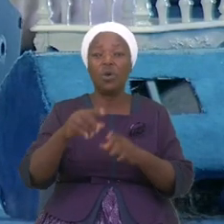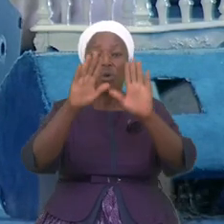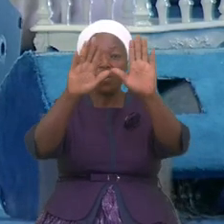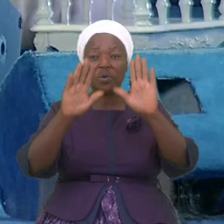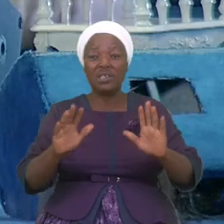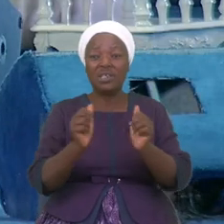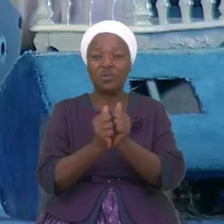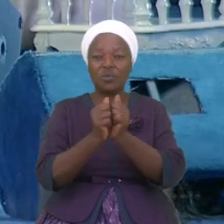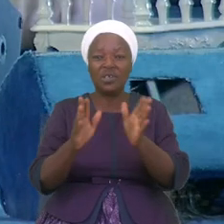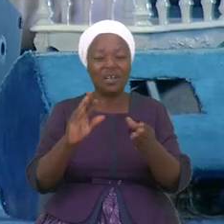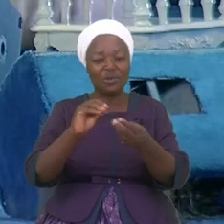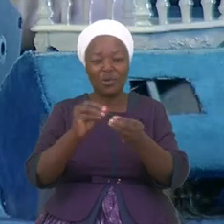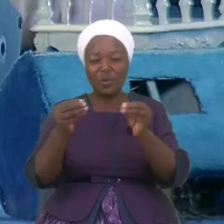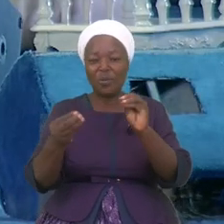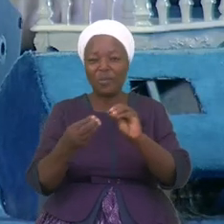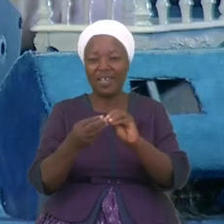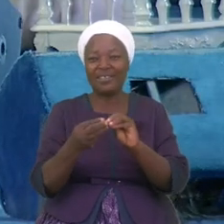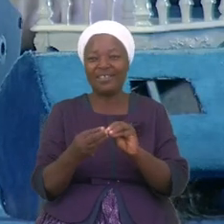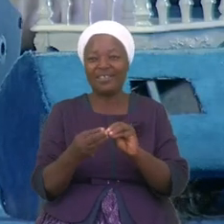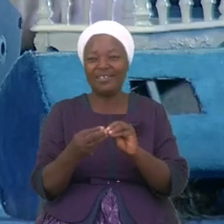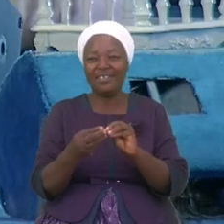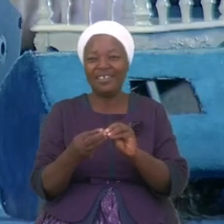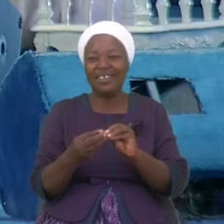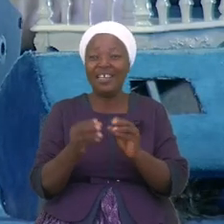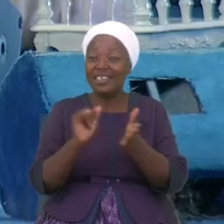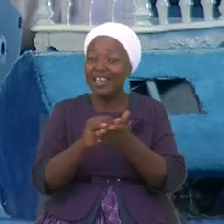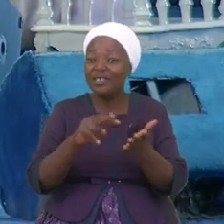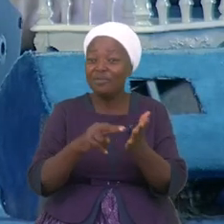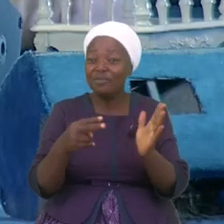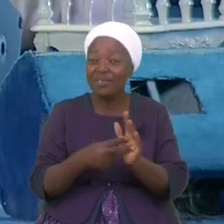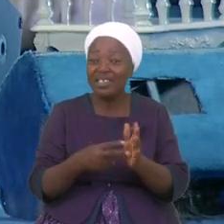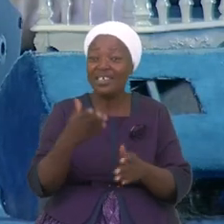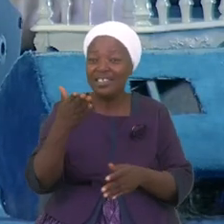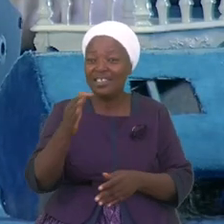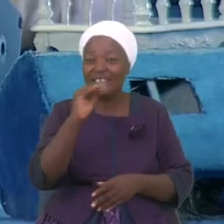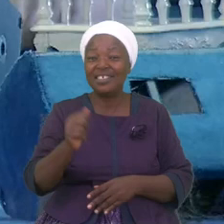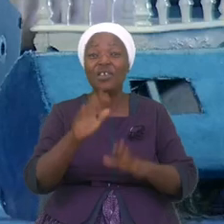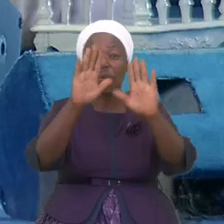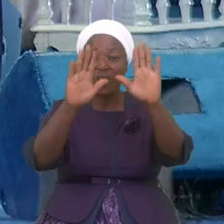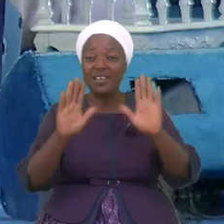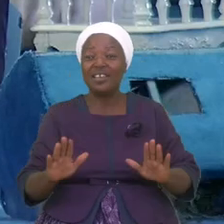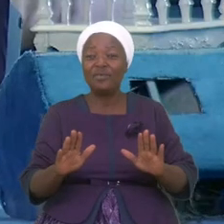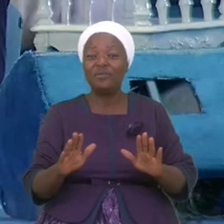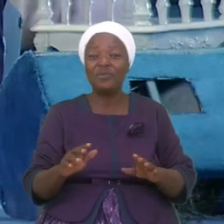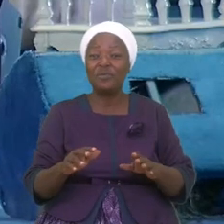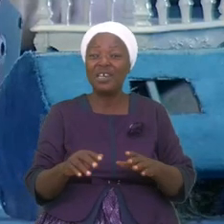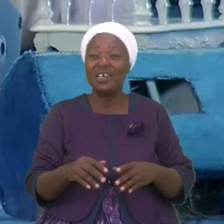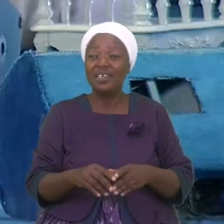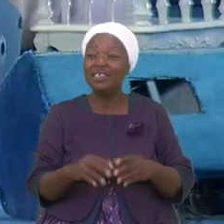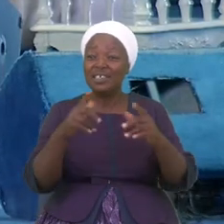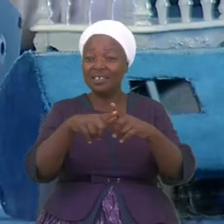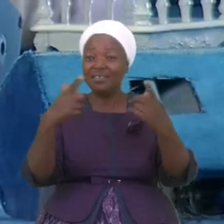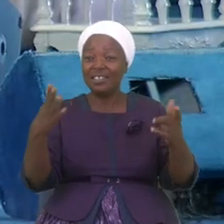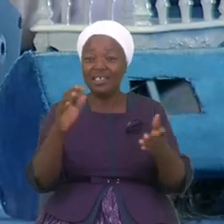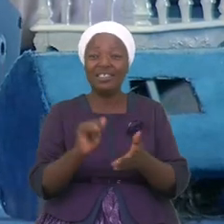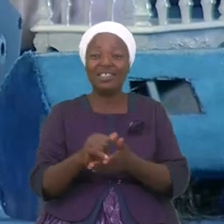without number. That means there is a wonderful miracle for everyone on